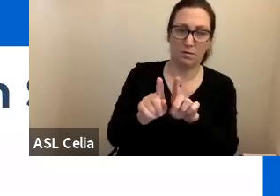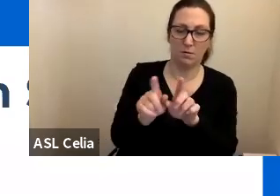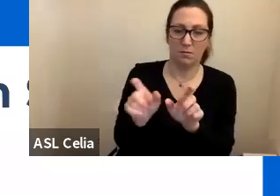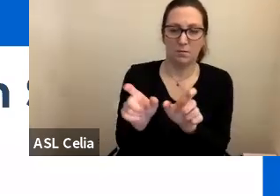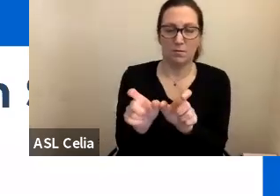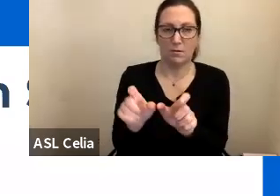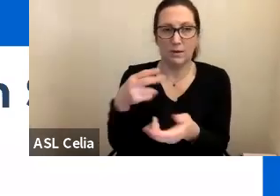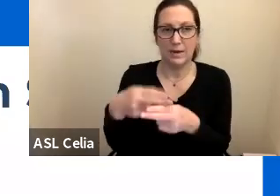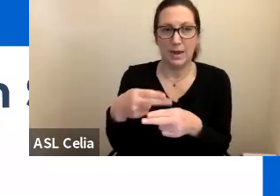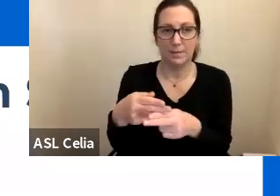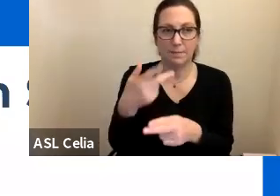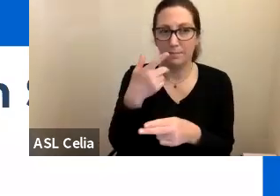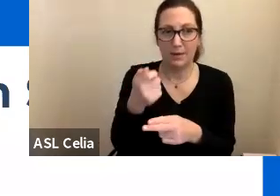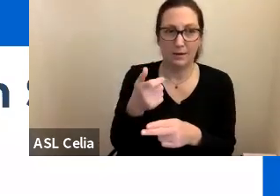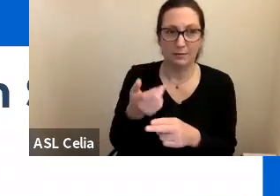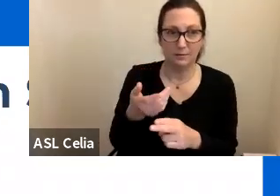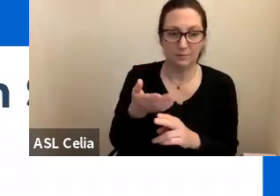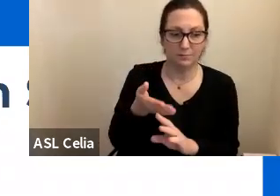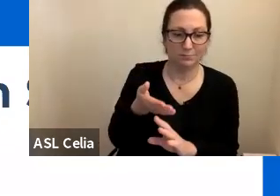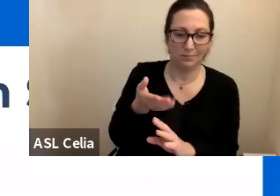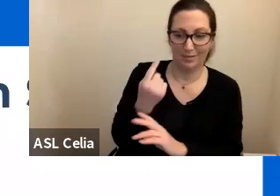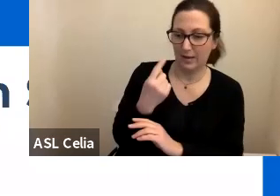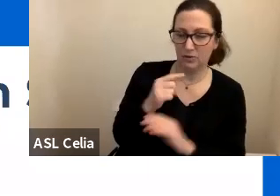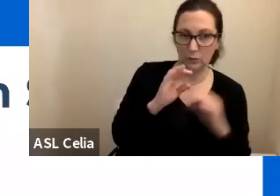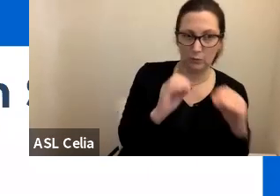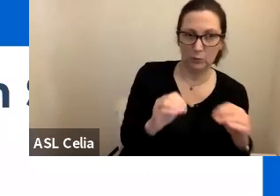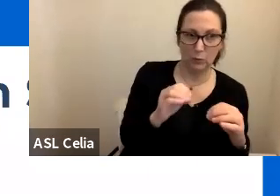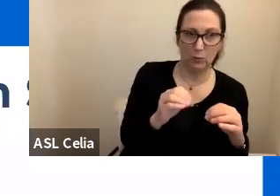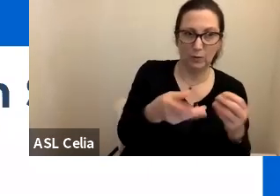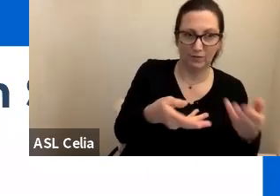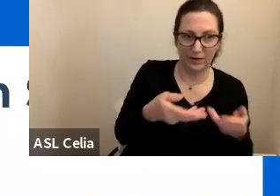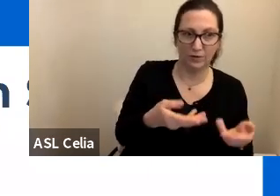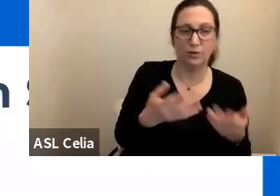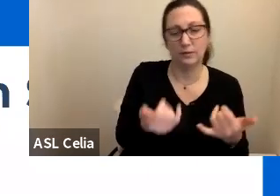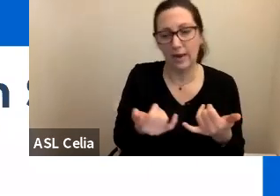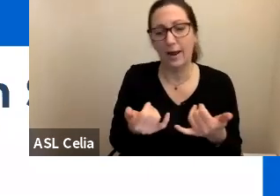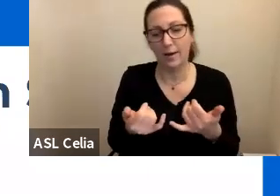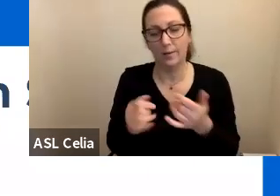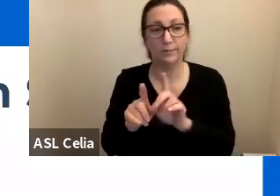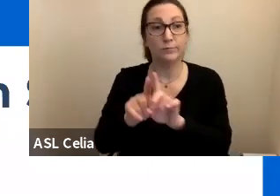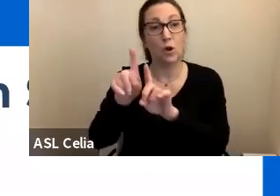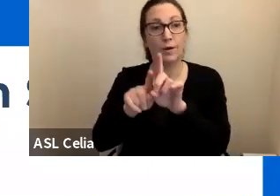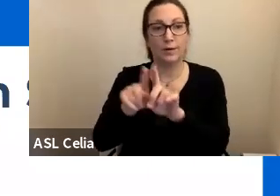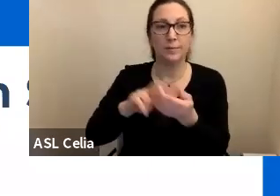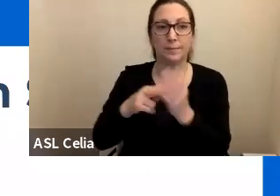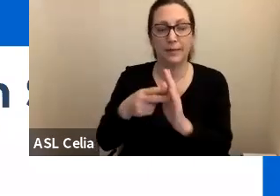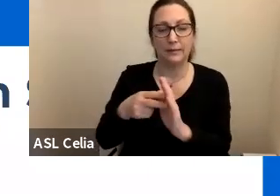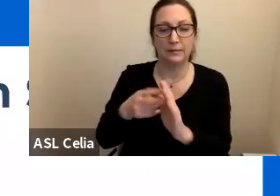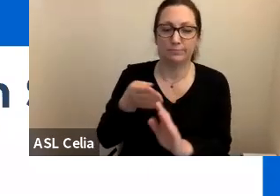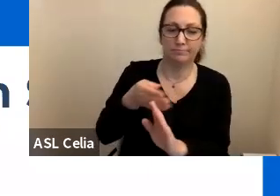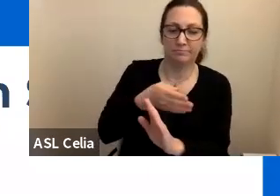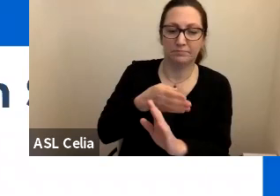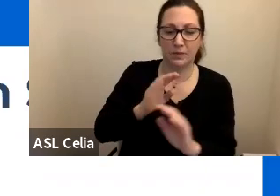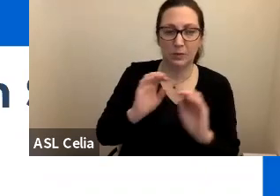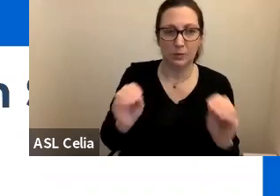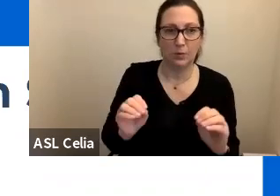before. So just to kind of separate them into a different category. So if they just had a symbol or something, since they're just coming